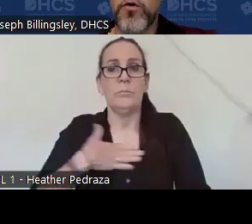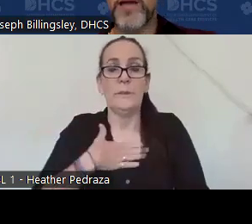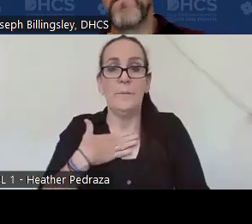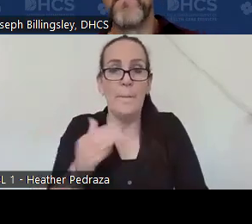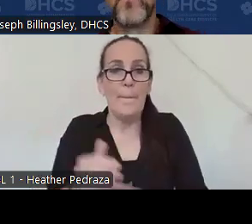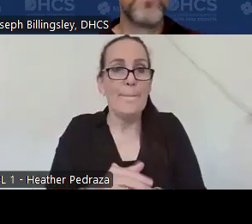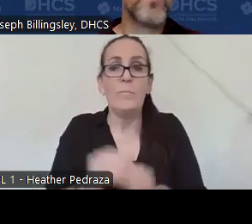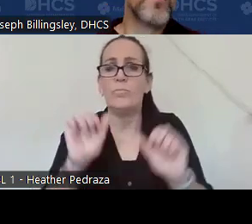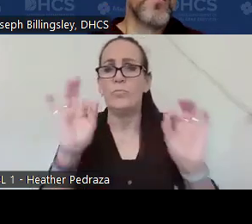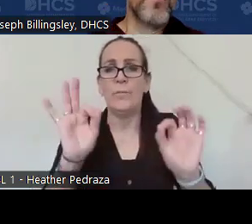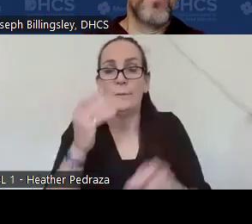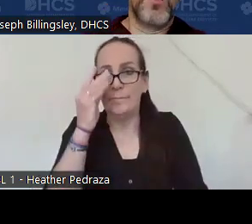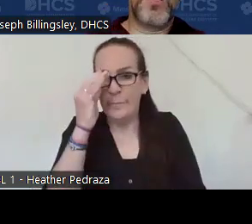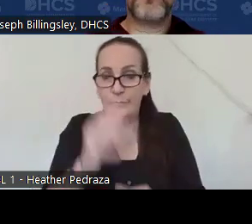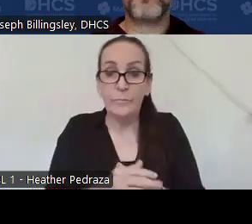Great.